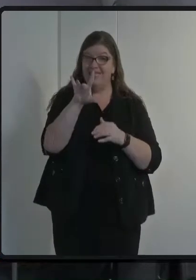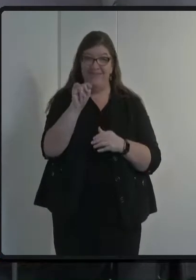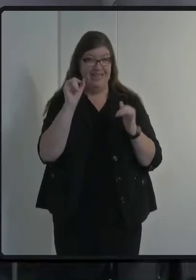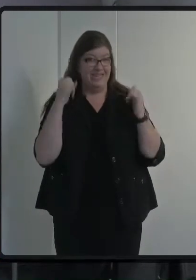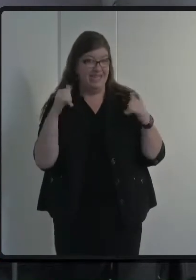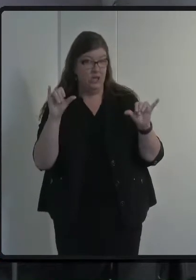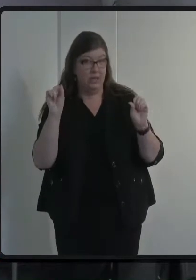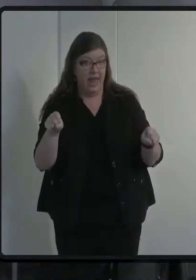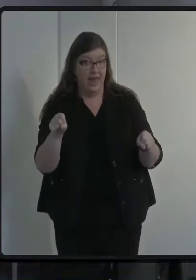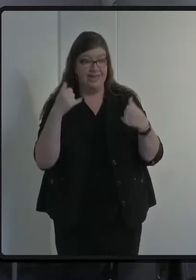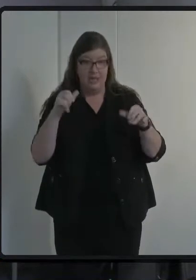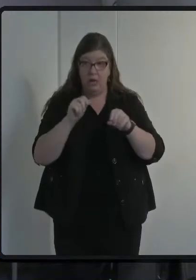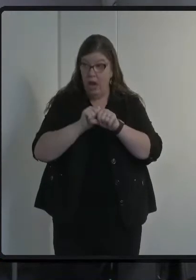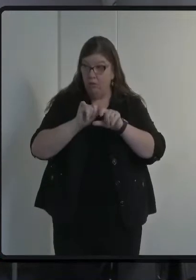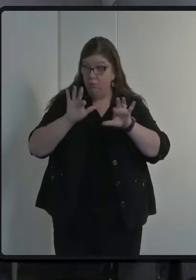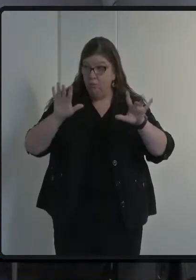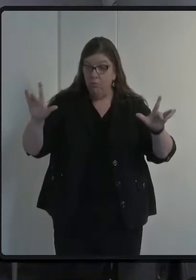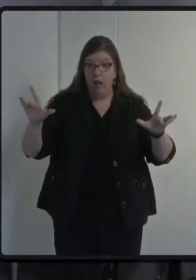be contagious.